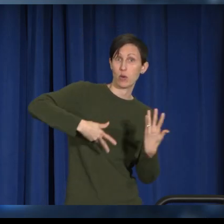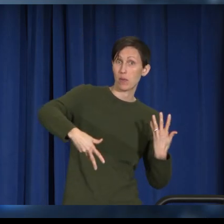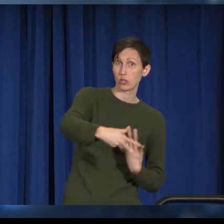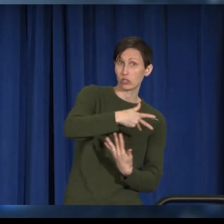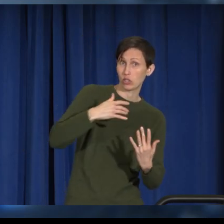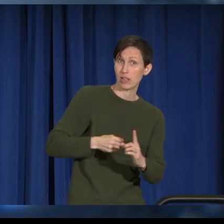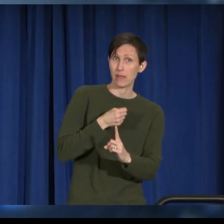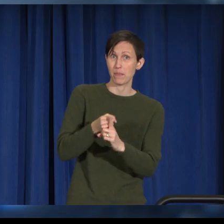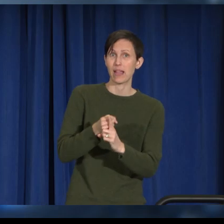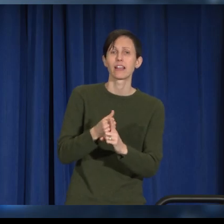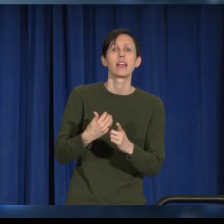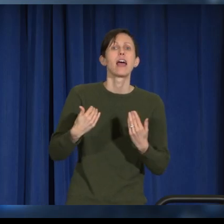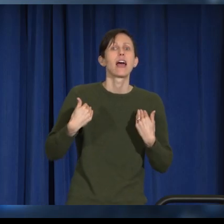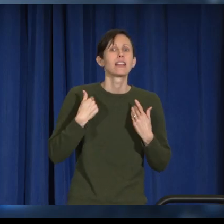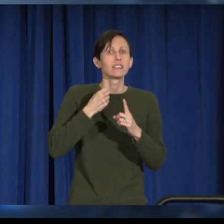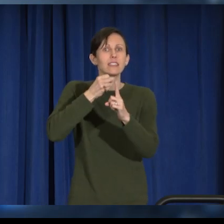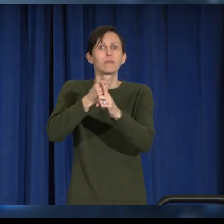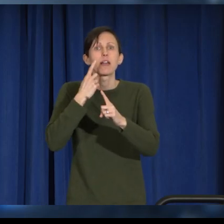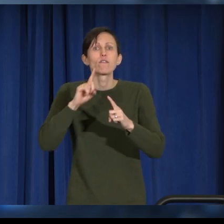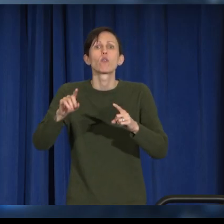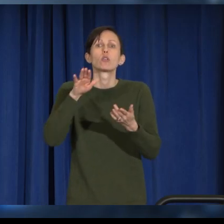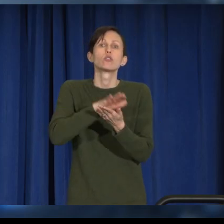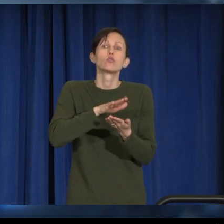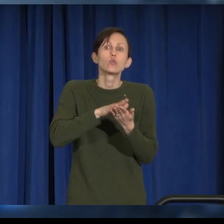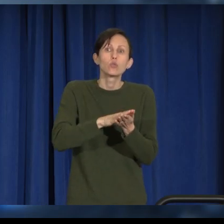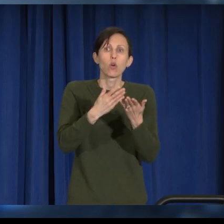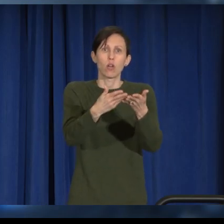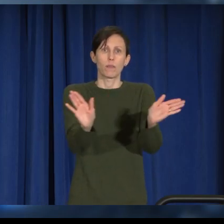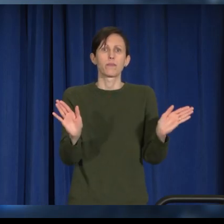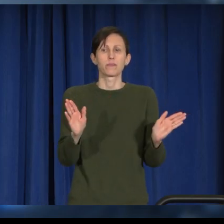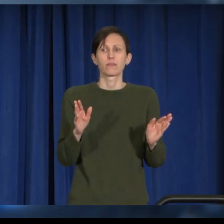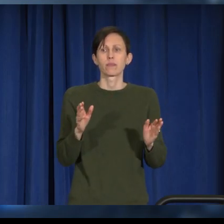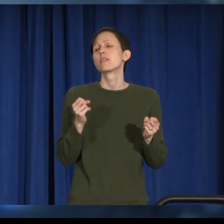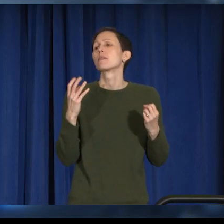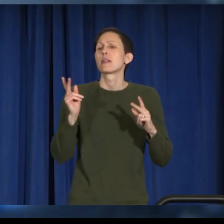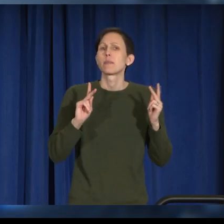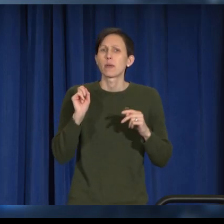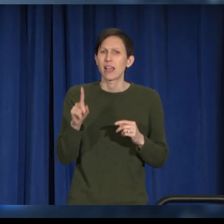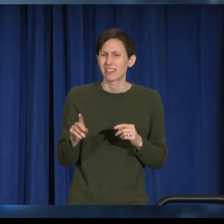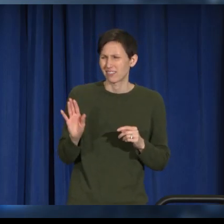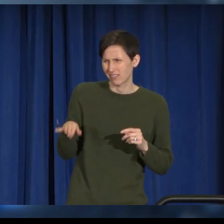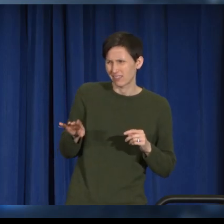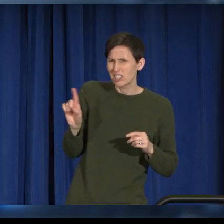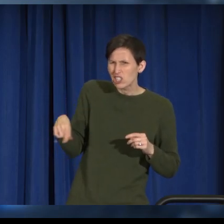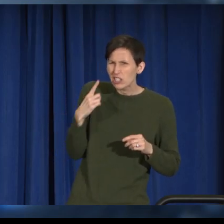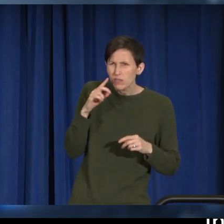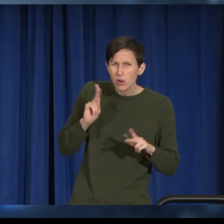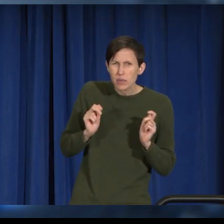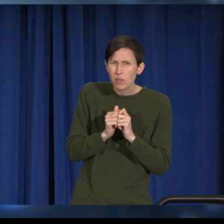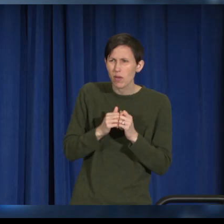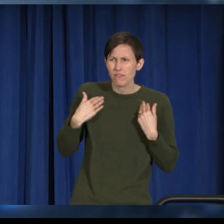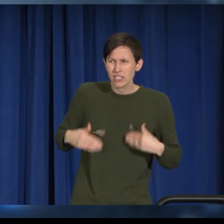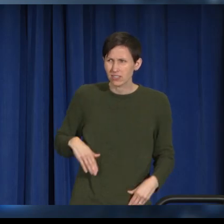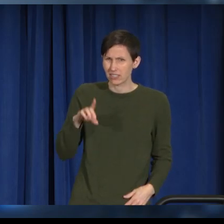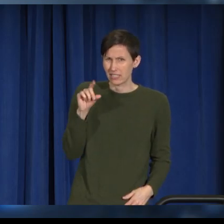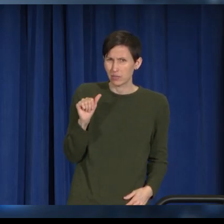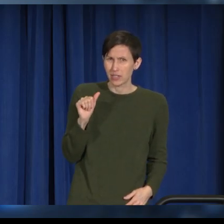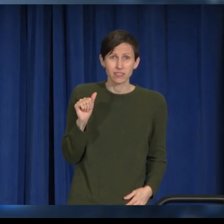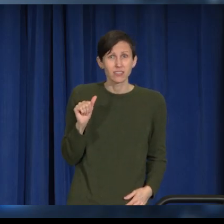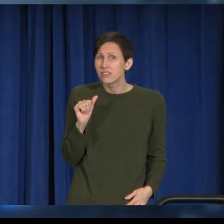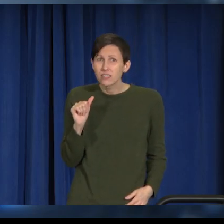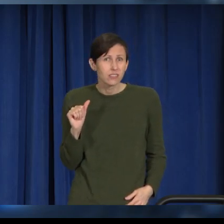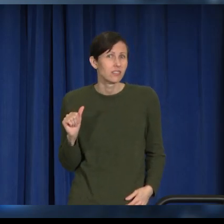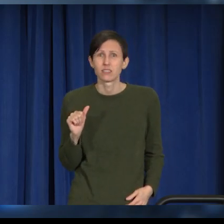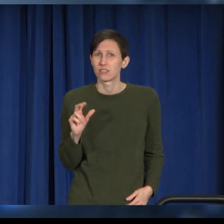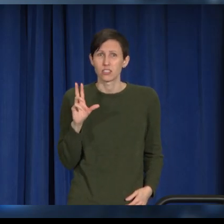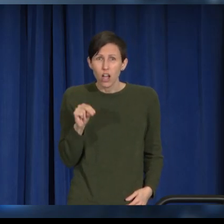school environment. Now, a lot of people ask, is this just for people with physical disabilities? No, it is not. When we